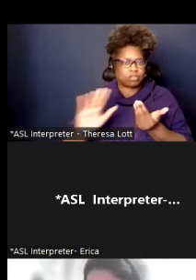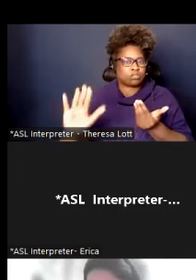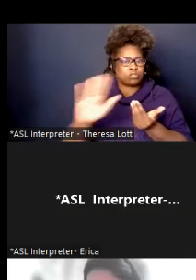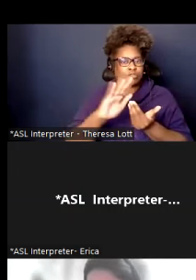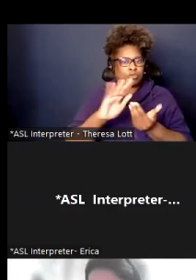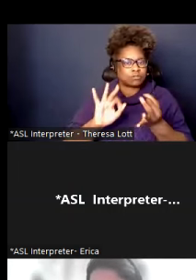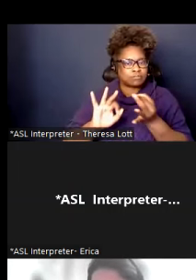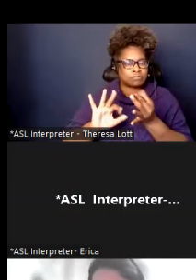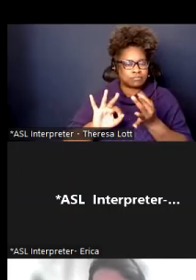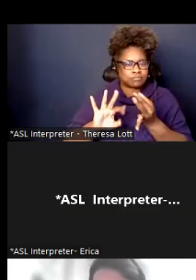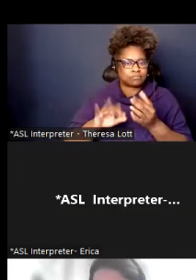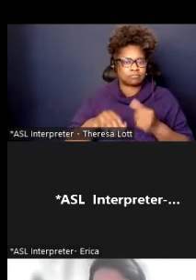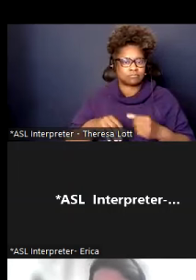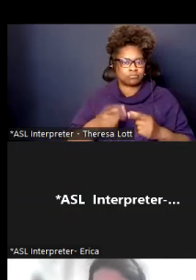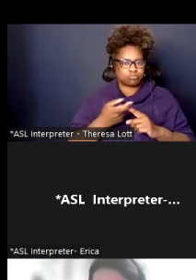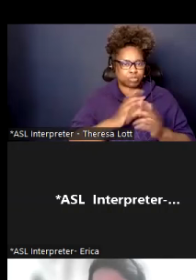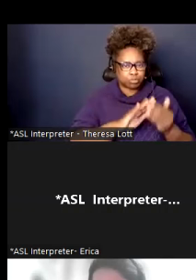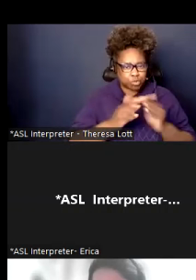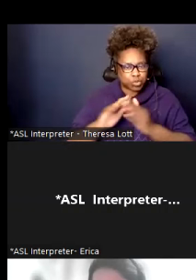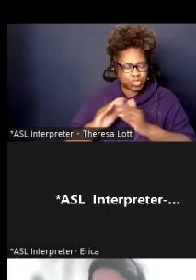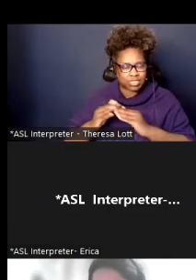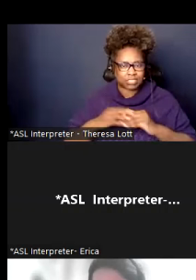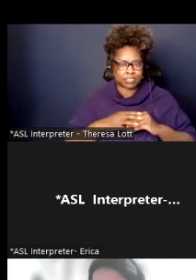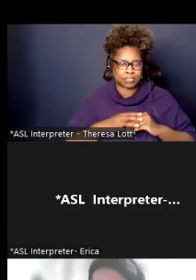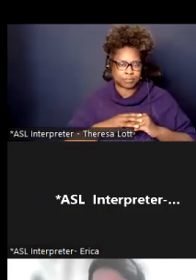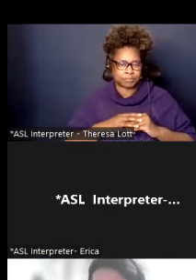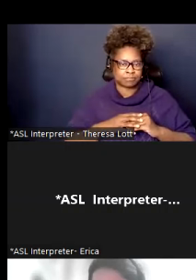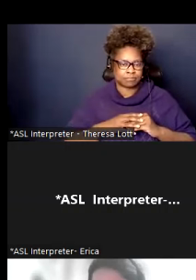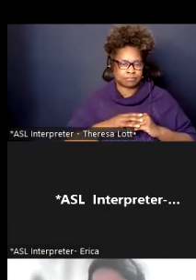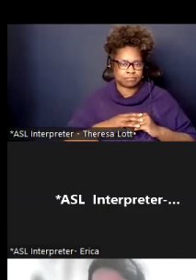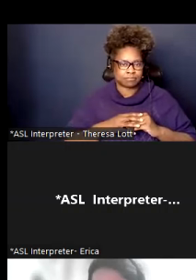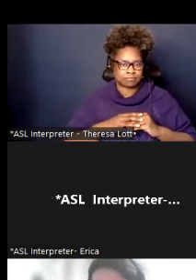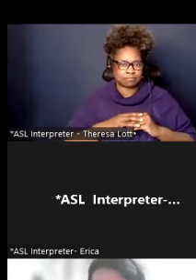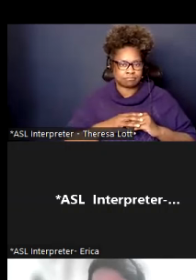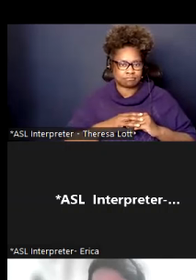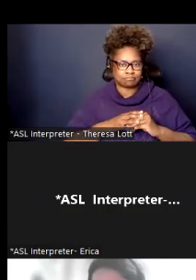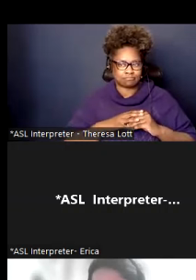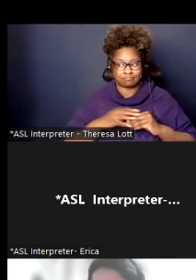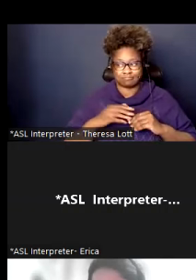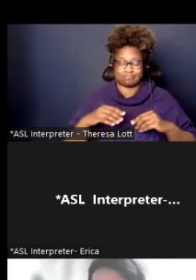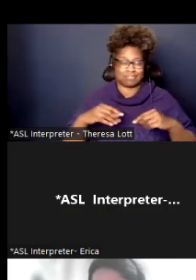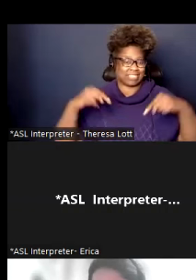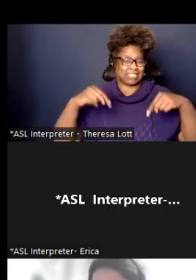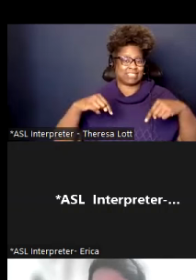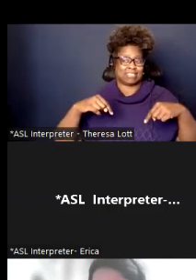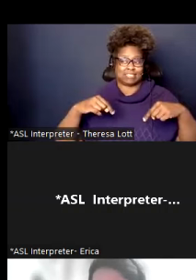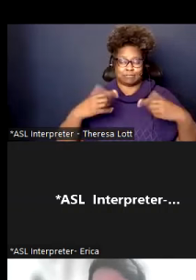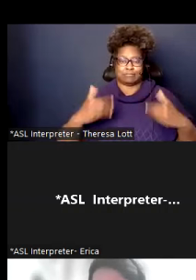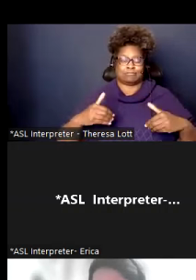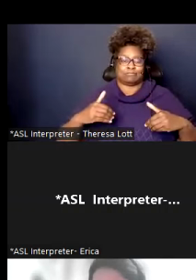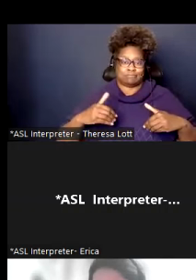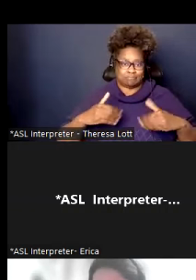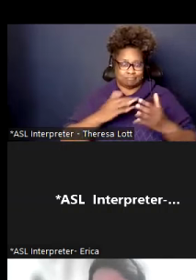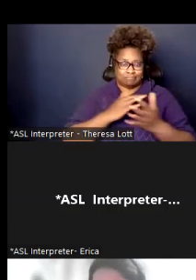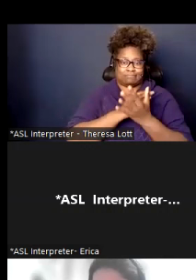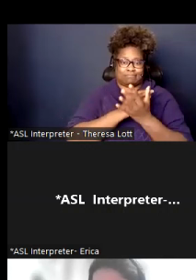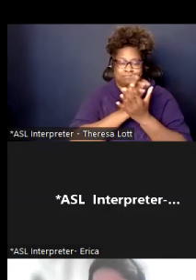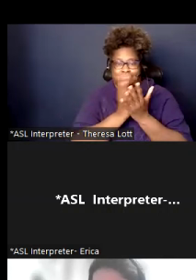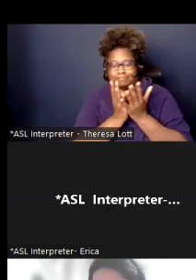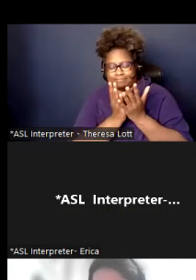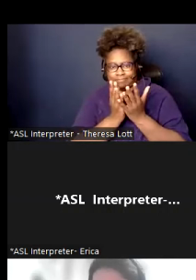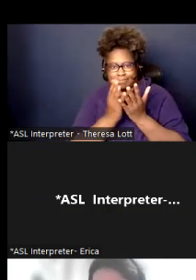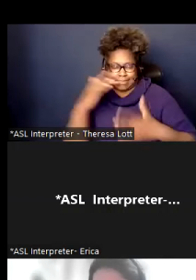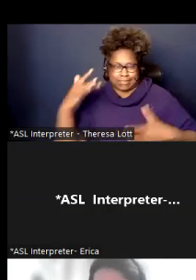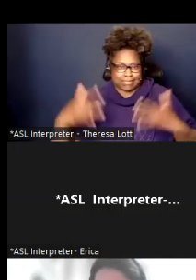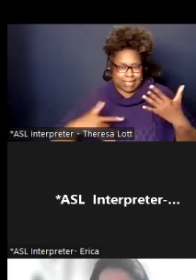And right, this is perhaps the most exciting time of the project to see kind of where all the